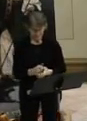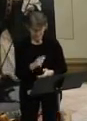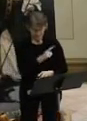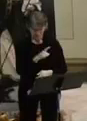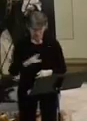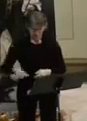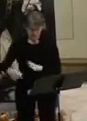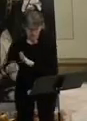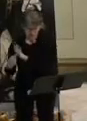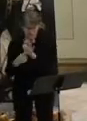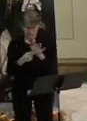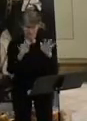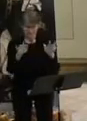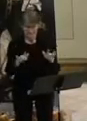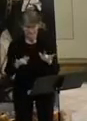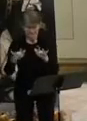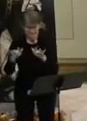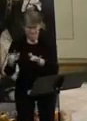Kyrie